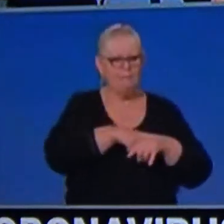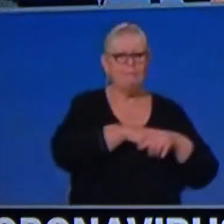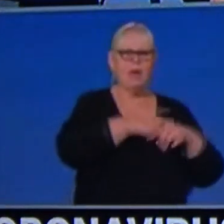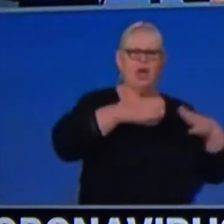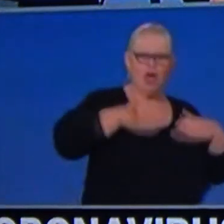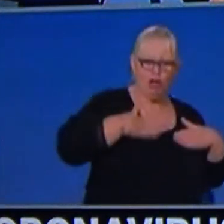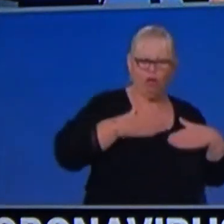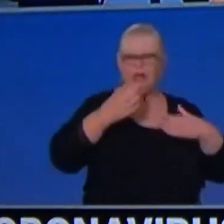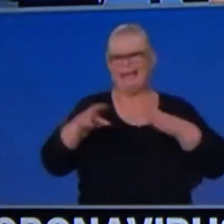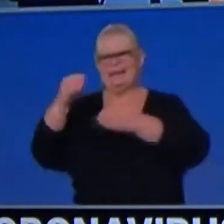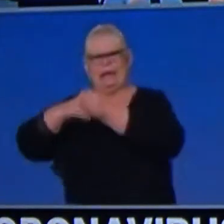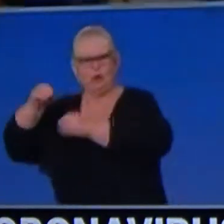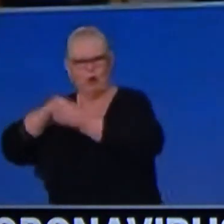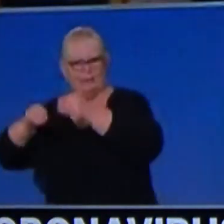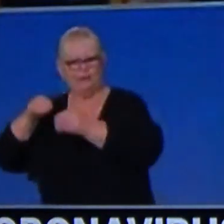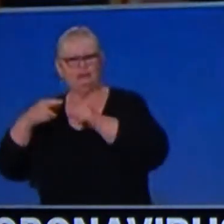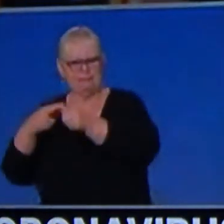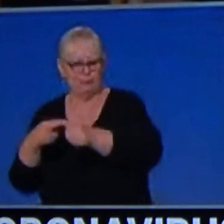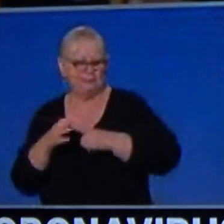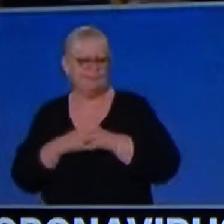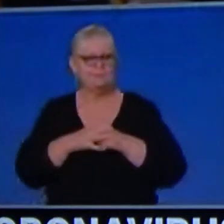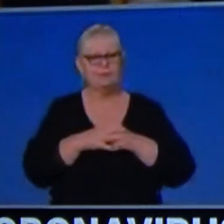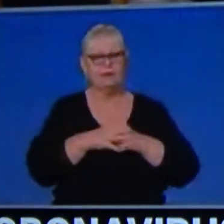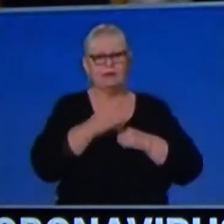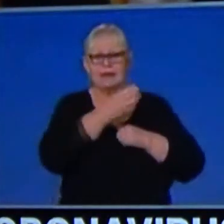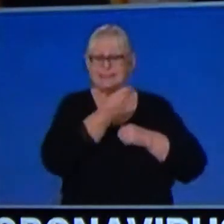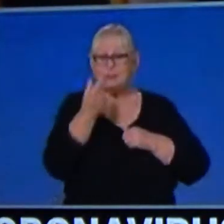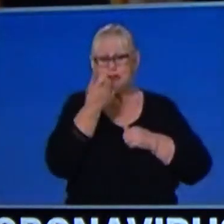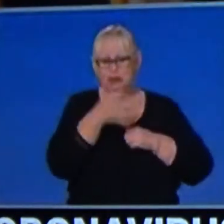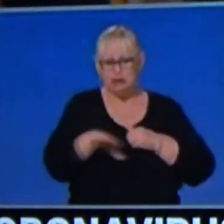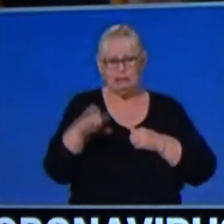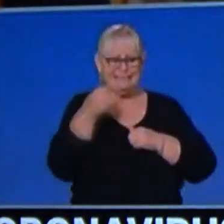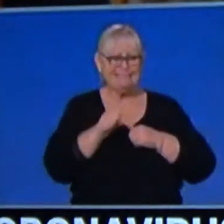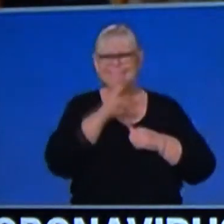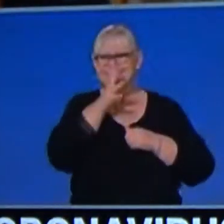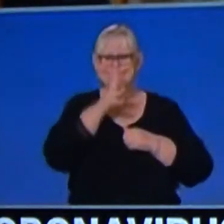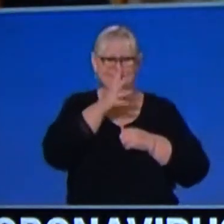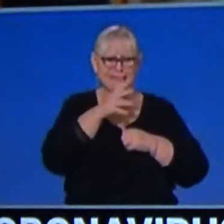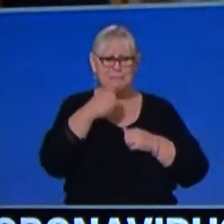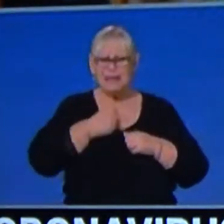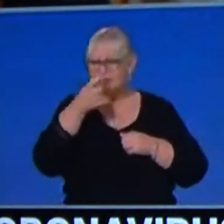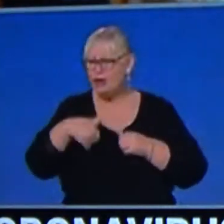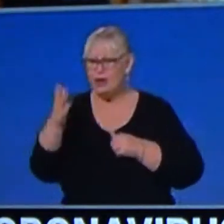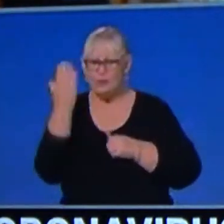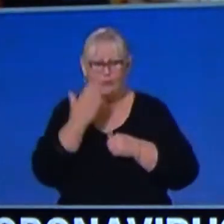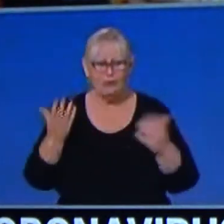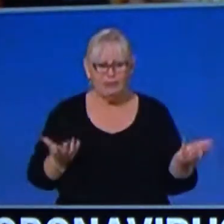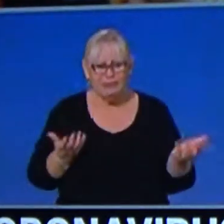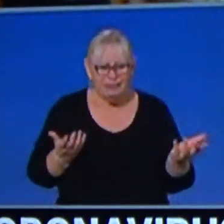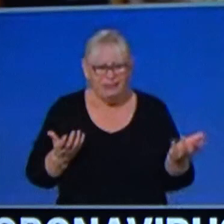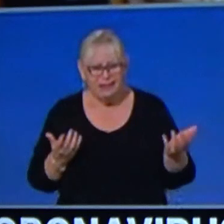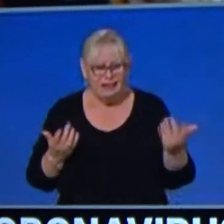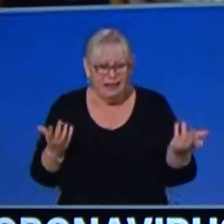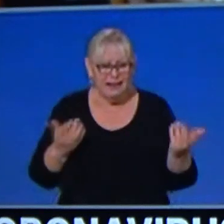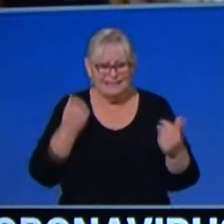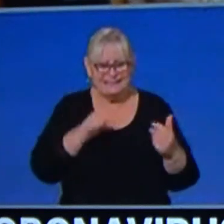still be a lot of parents tonight who won't know whether they should send their children to school. Are you frustrated that there isn't that